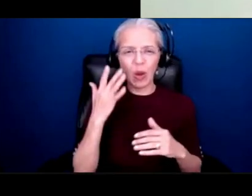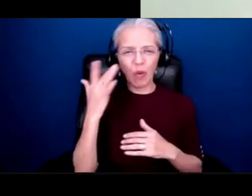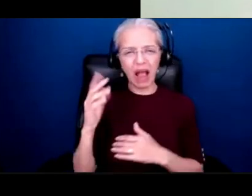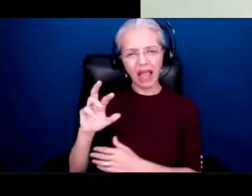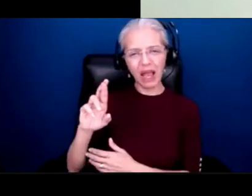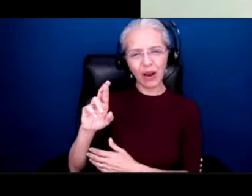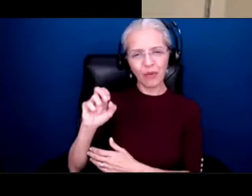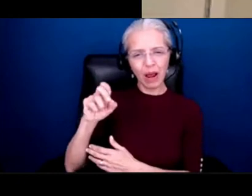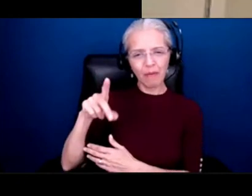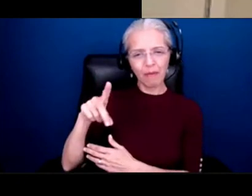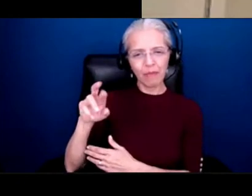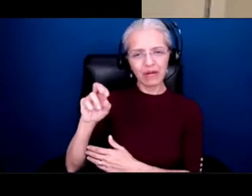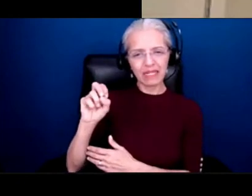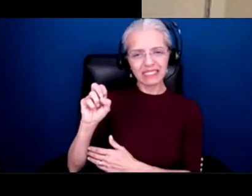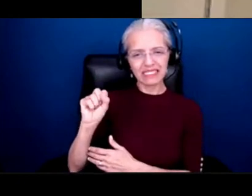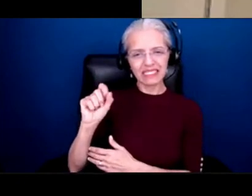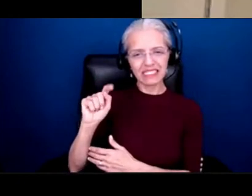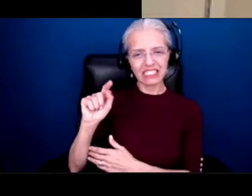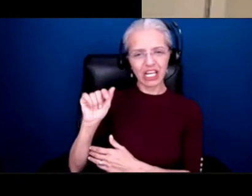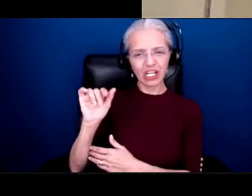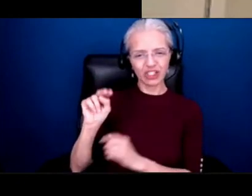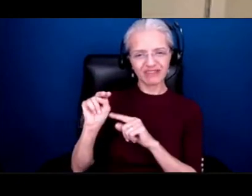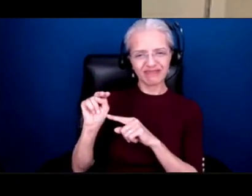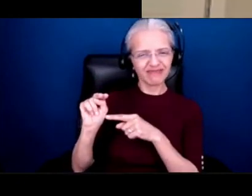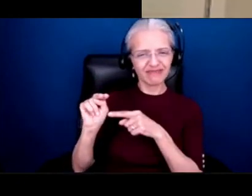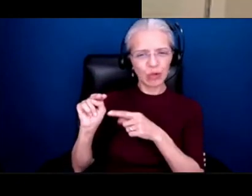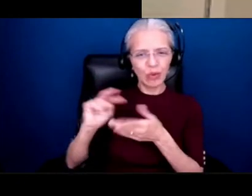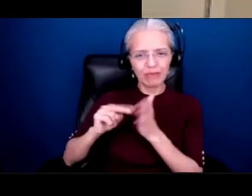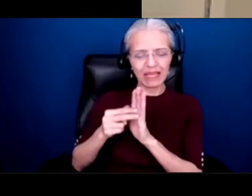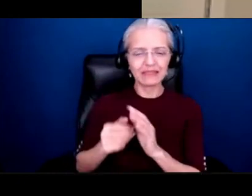means? Yeah, I think I want to,